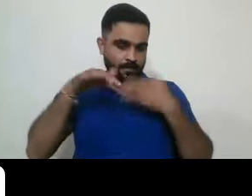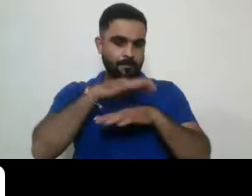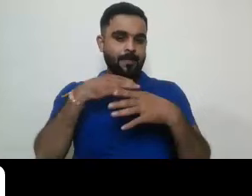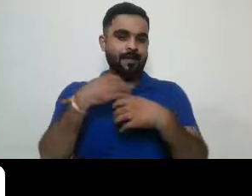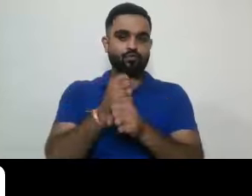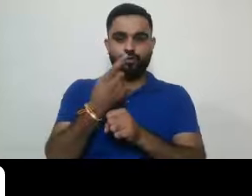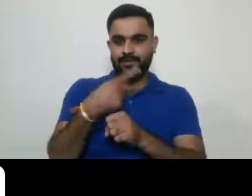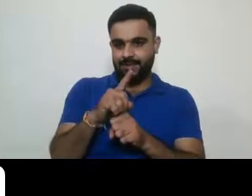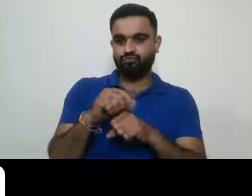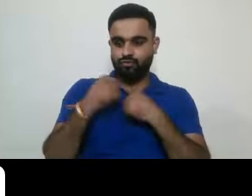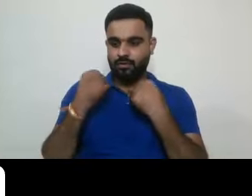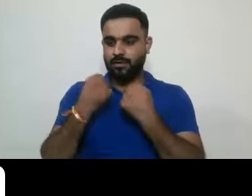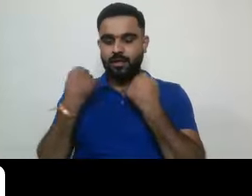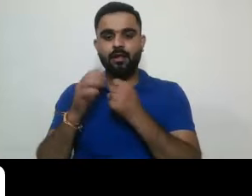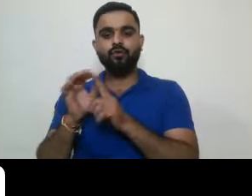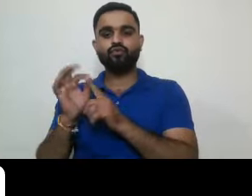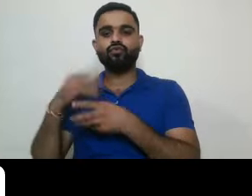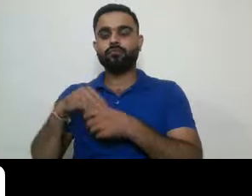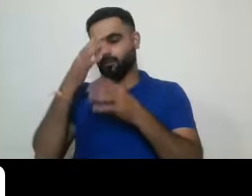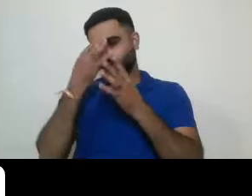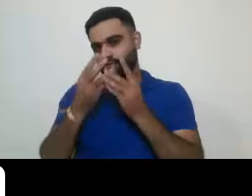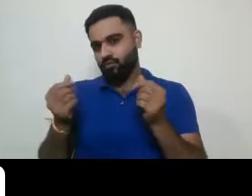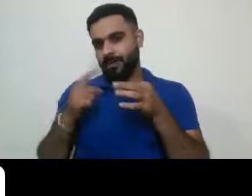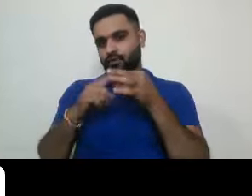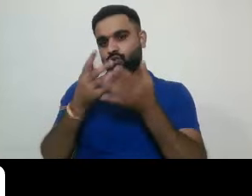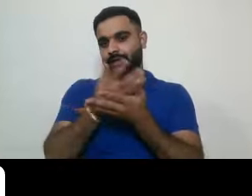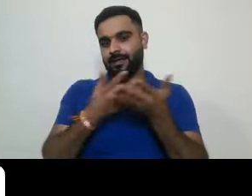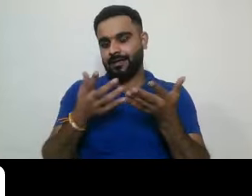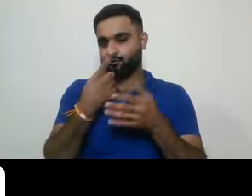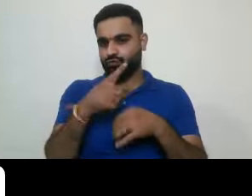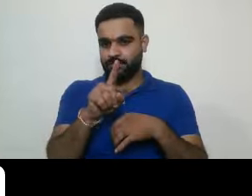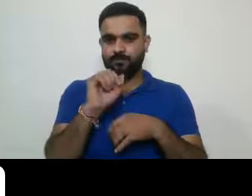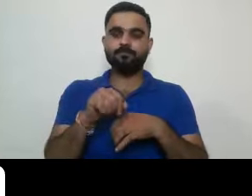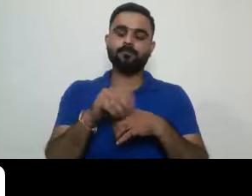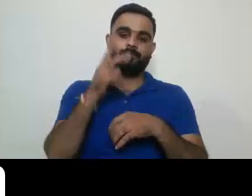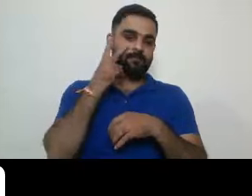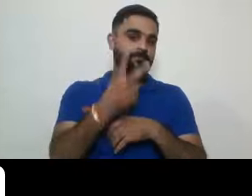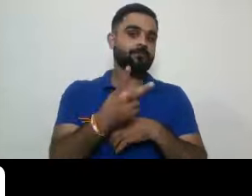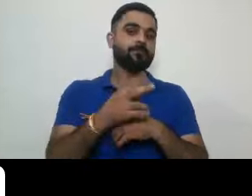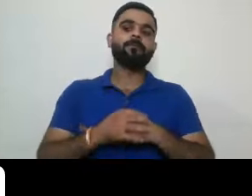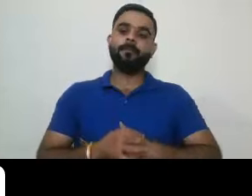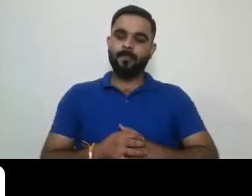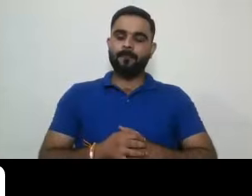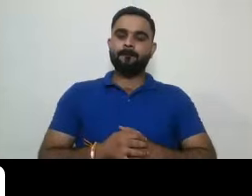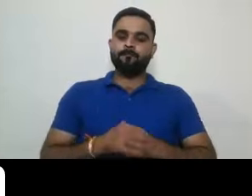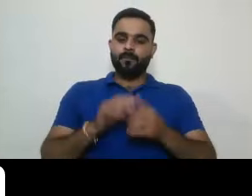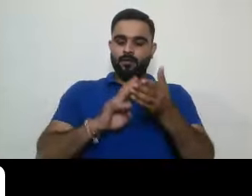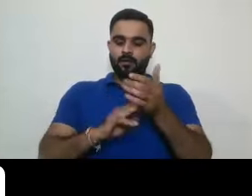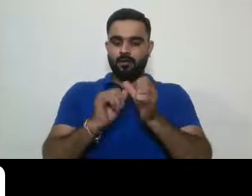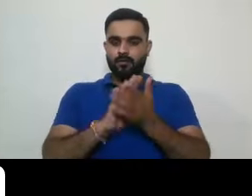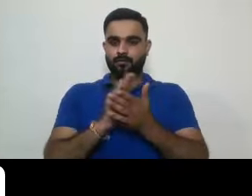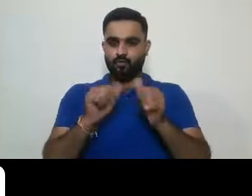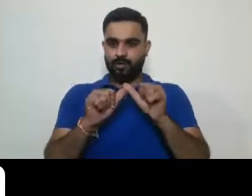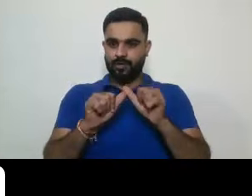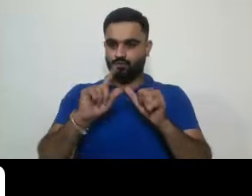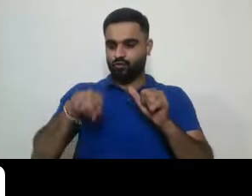correct. Seeking activities, it provides quick solutions to your question. That's correct. So let's see. Mahua, can you come up